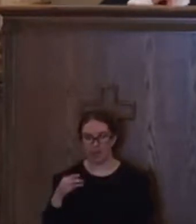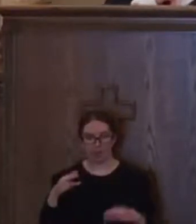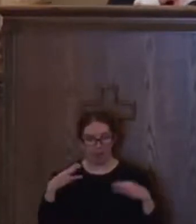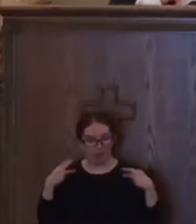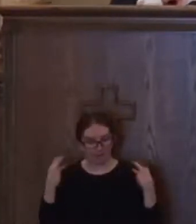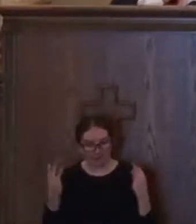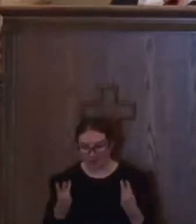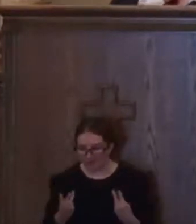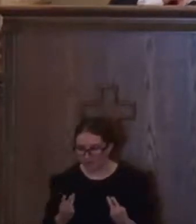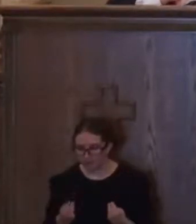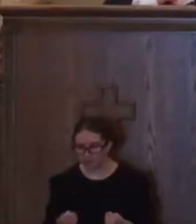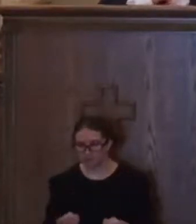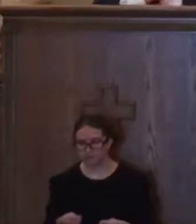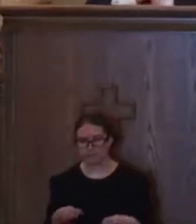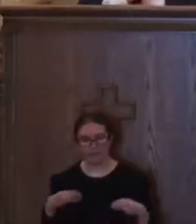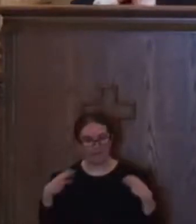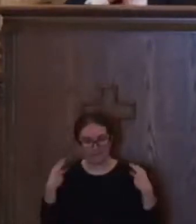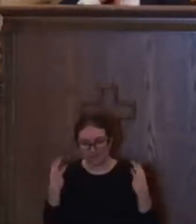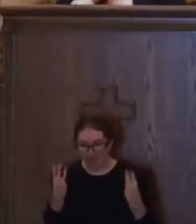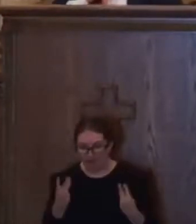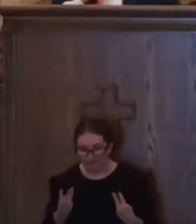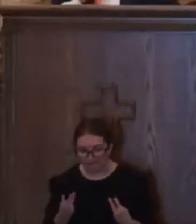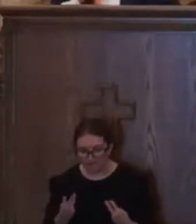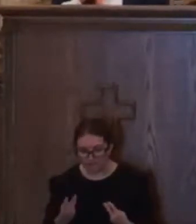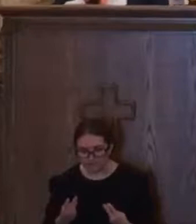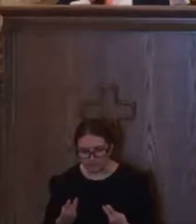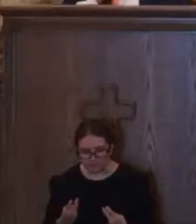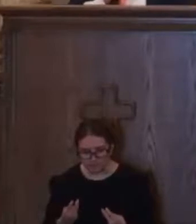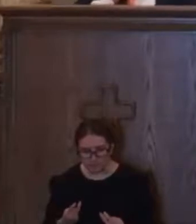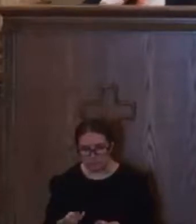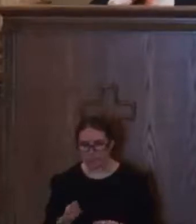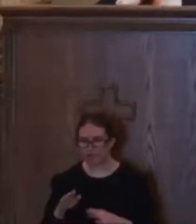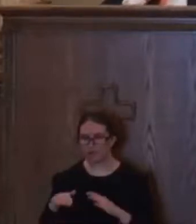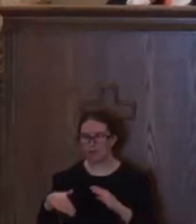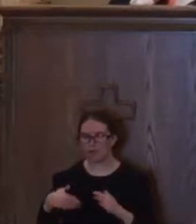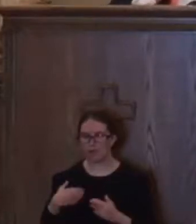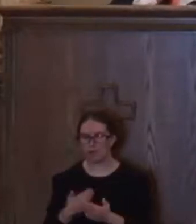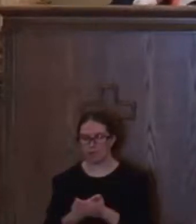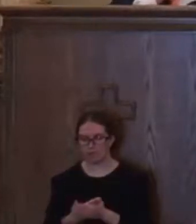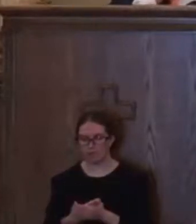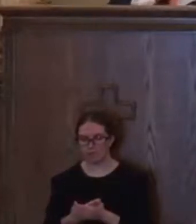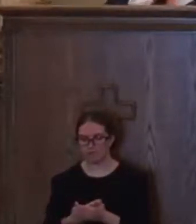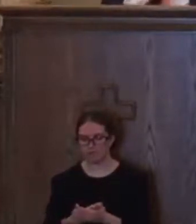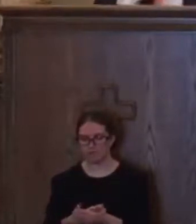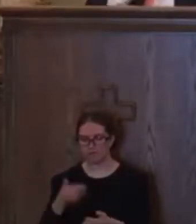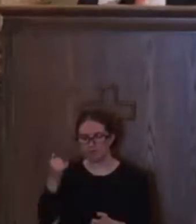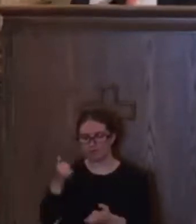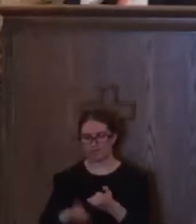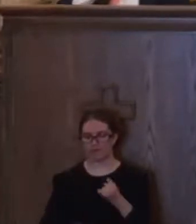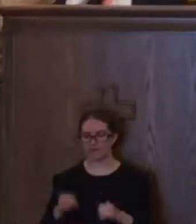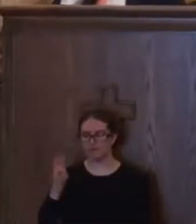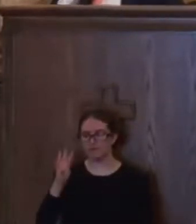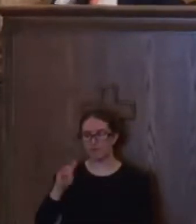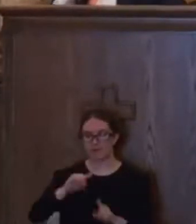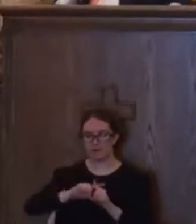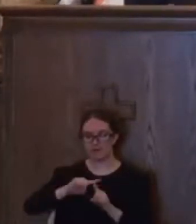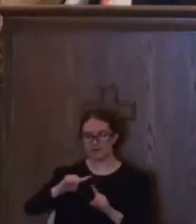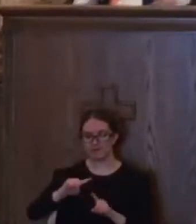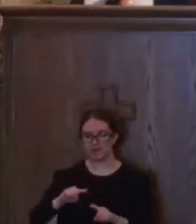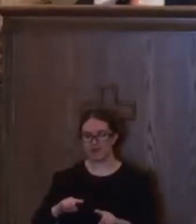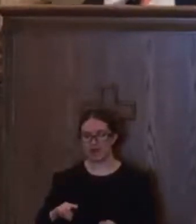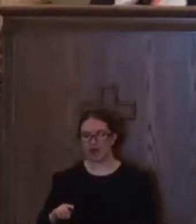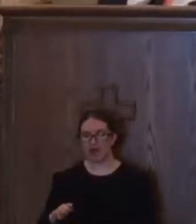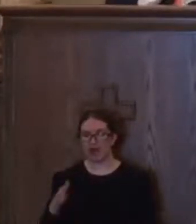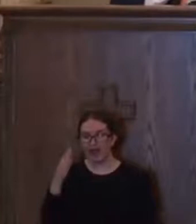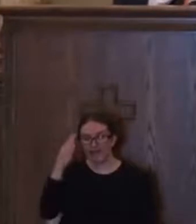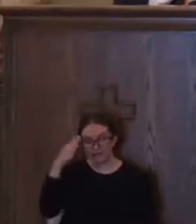tired. I'm tired. He had been completely In the last 4 months, I don't know what